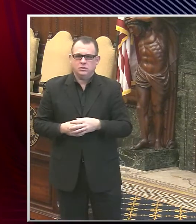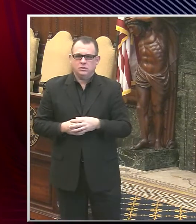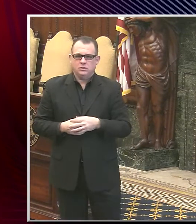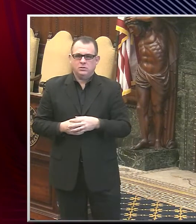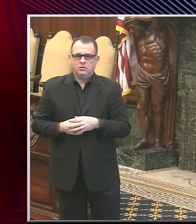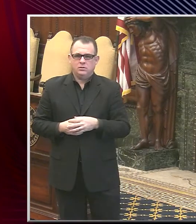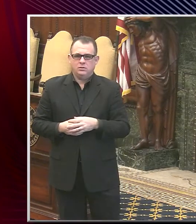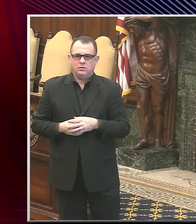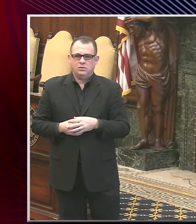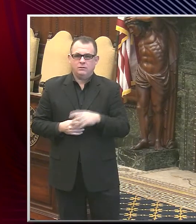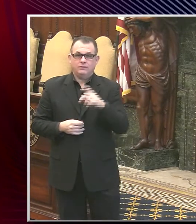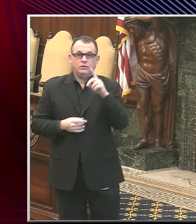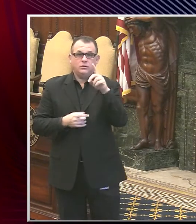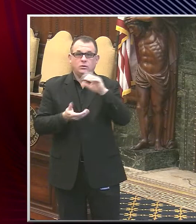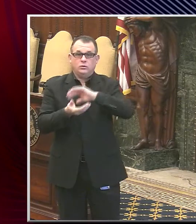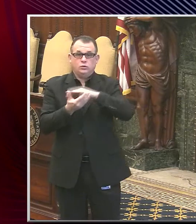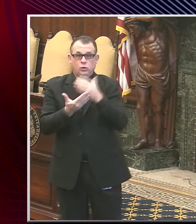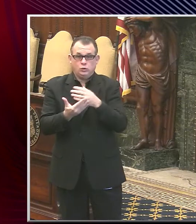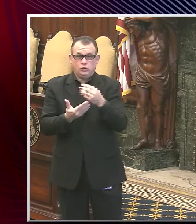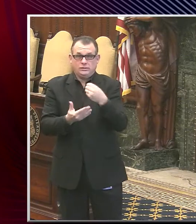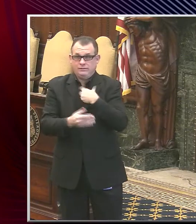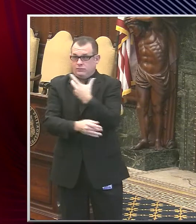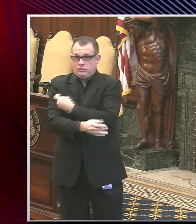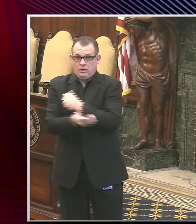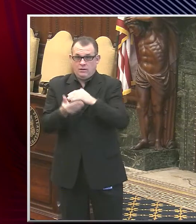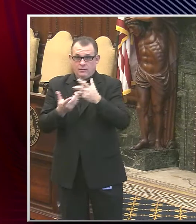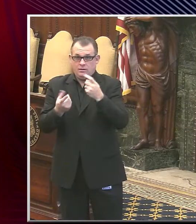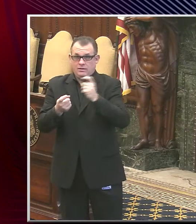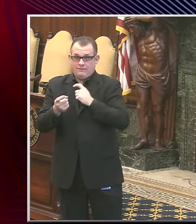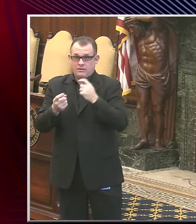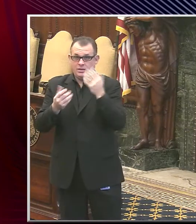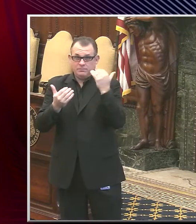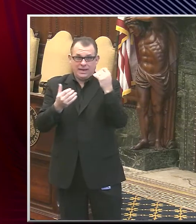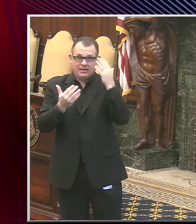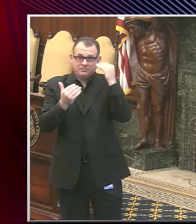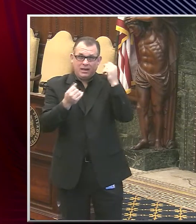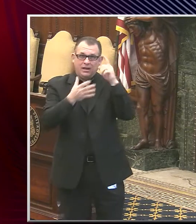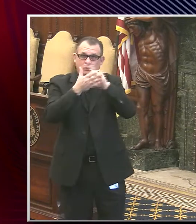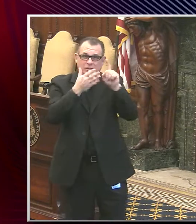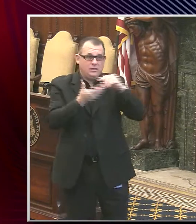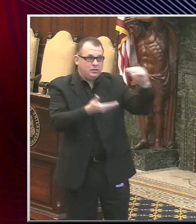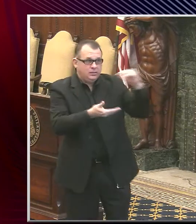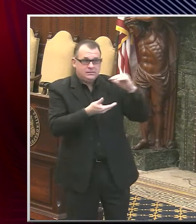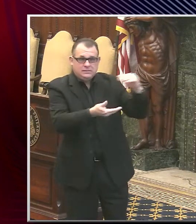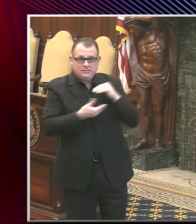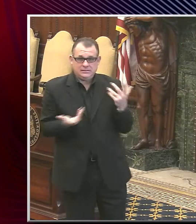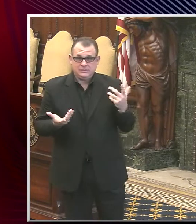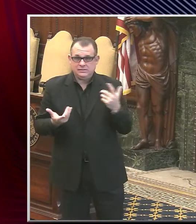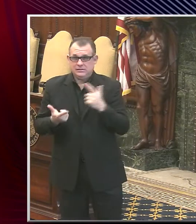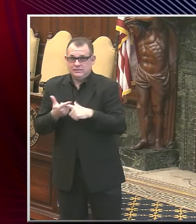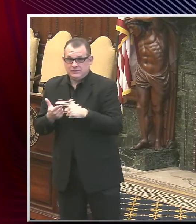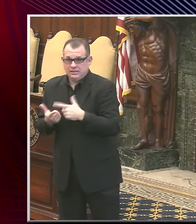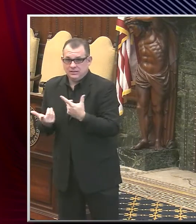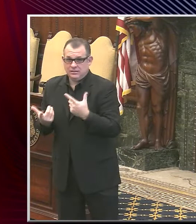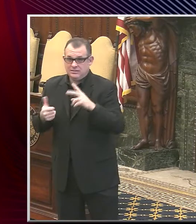many doses will be produced and delivered to us in the future. I don't want to give out all our vaccine and then have none for the second